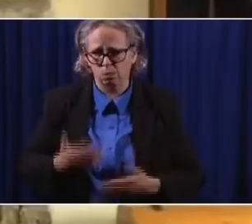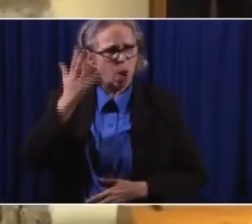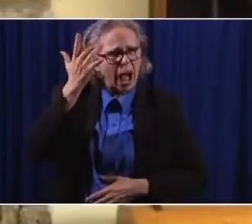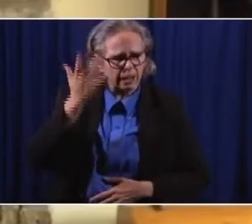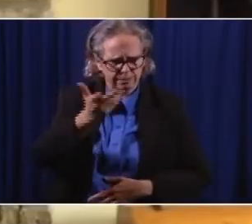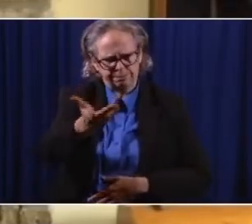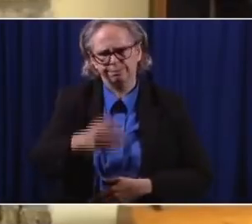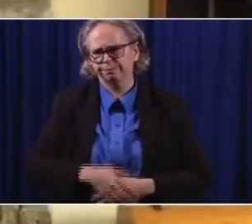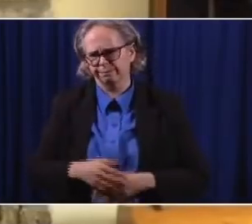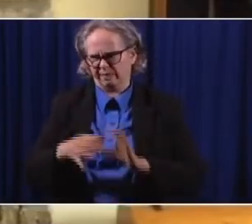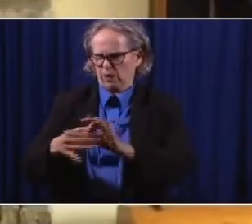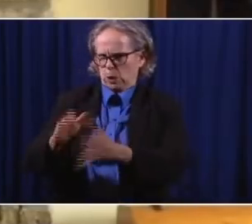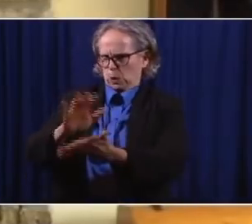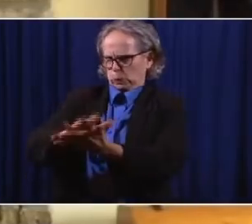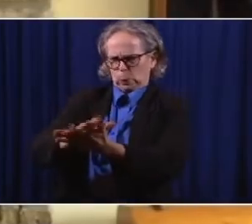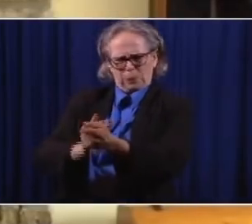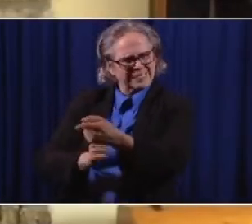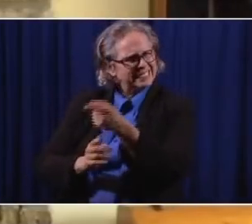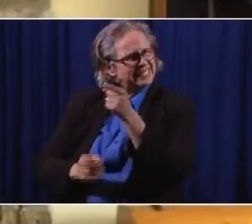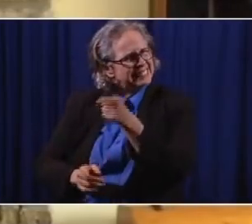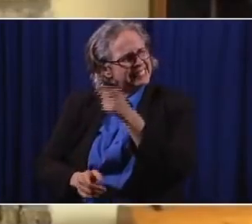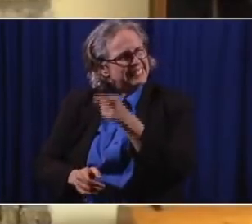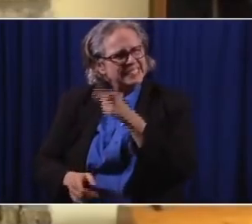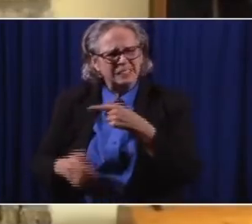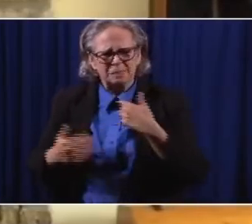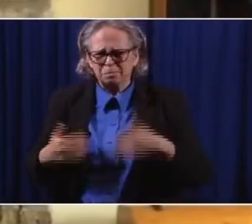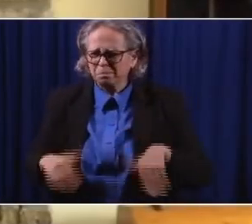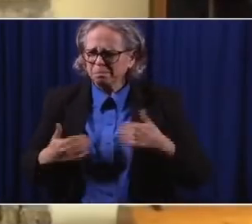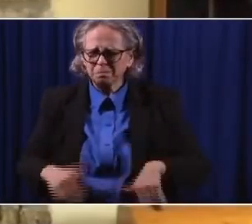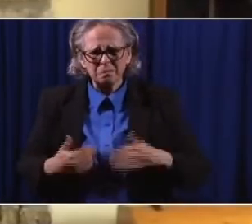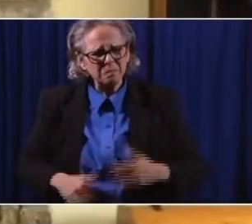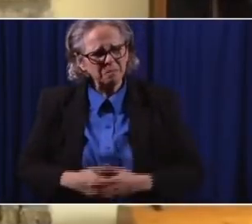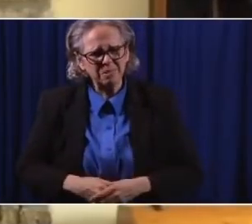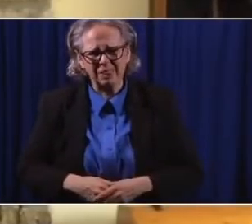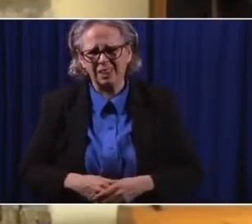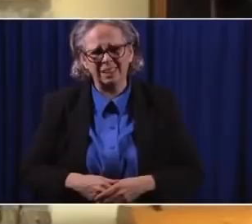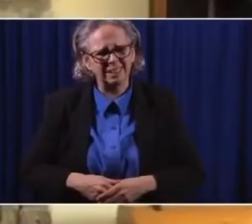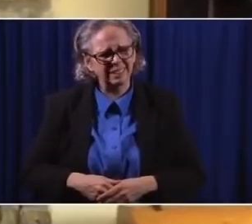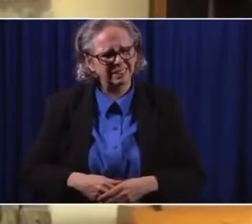what is reflected in schools as far as COVID spread